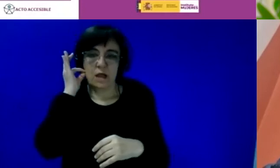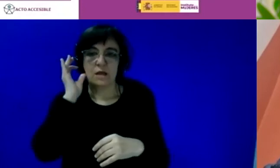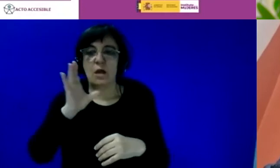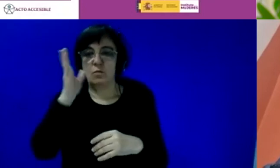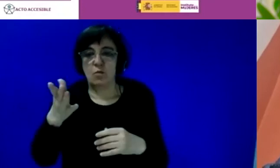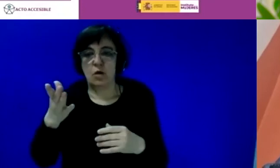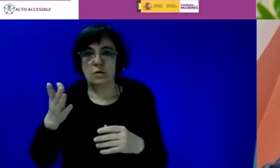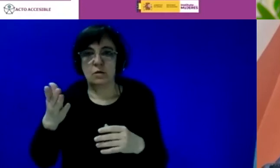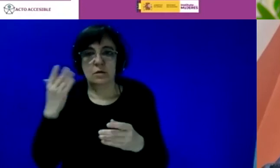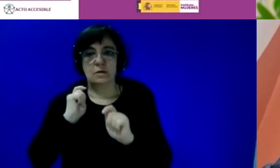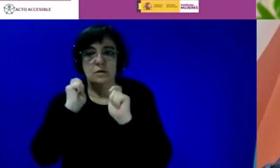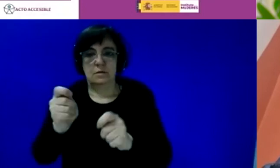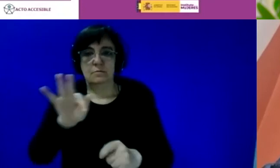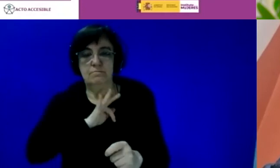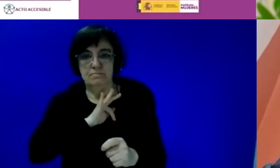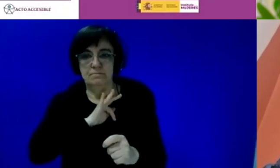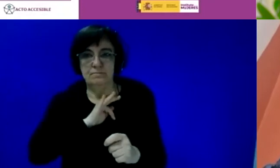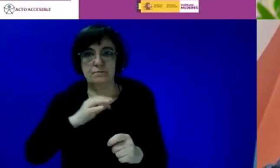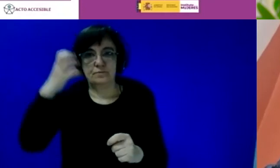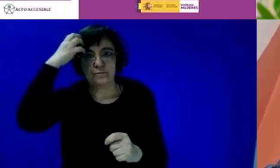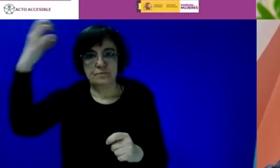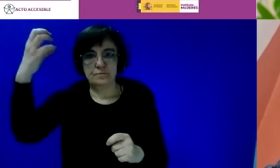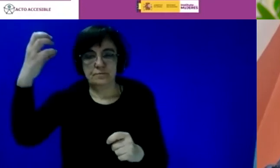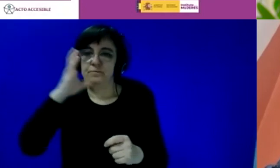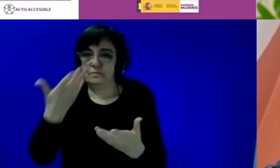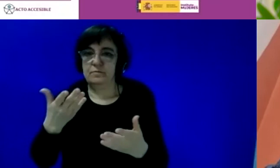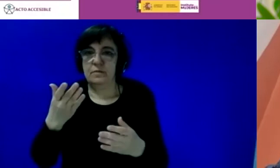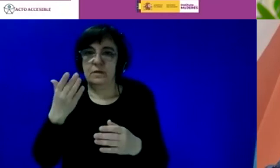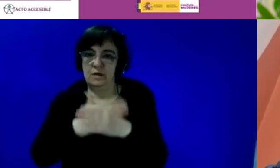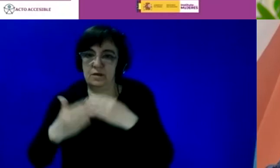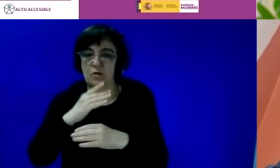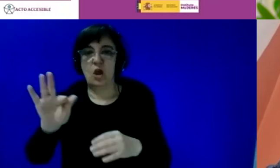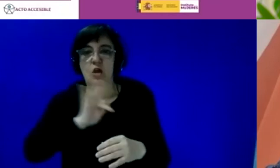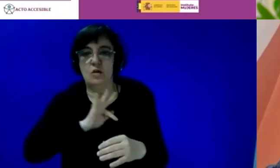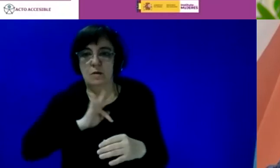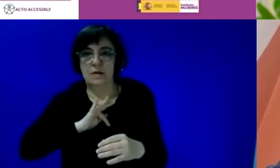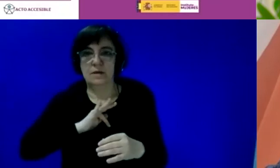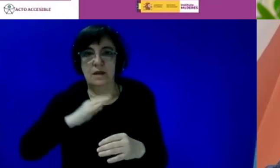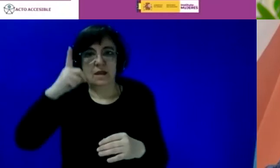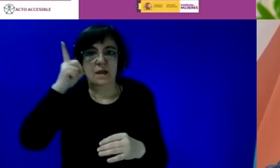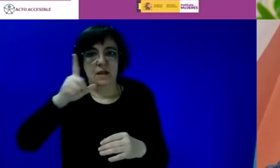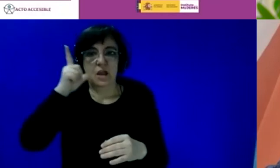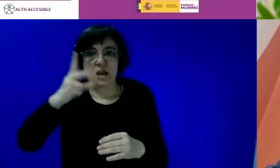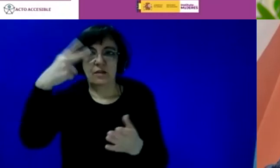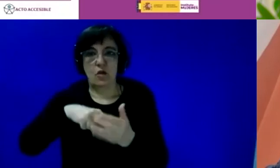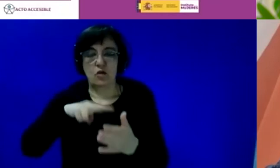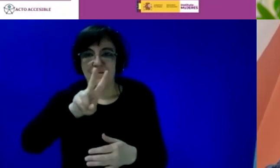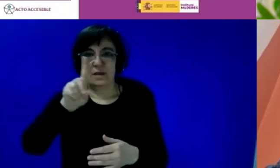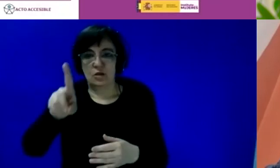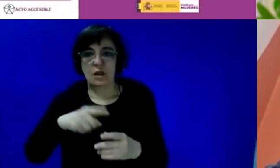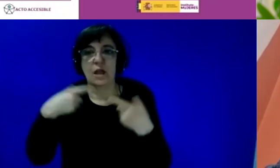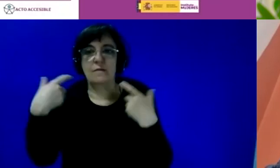congratulate CERMI Women's Foundation for the recent award given to them by the Royal Board on Disability, the